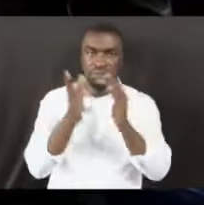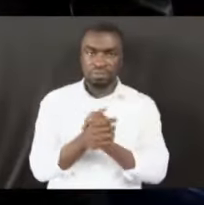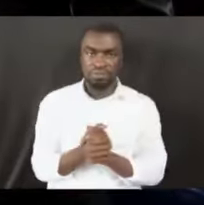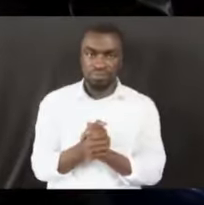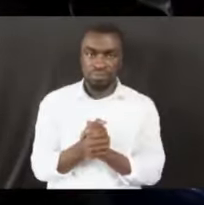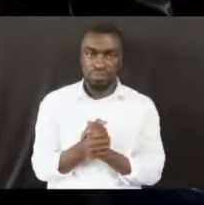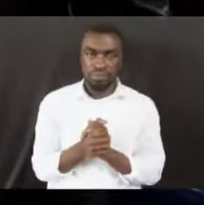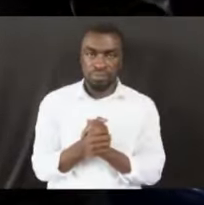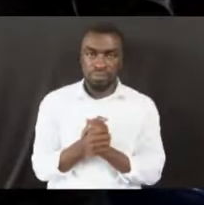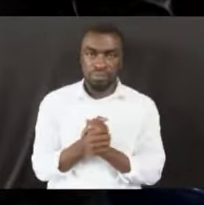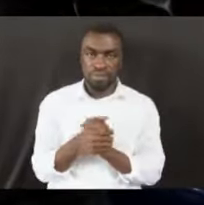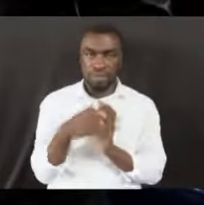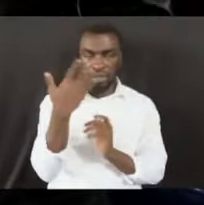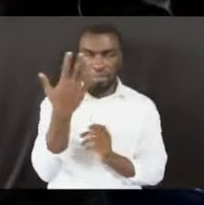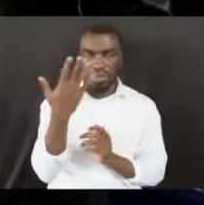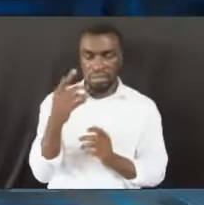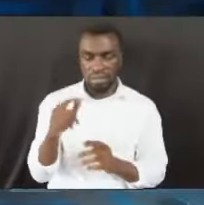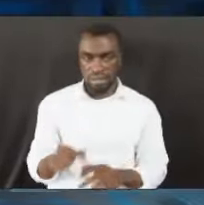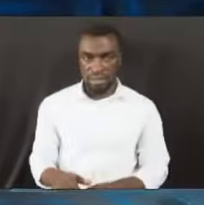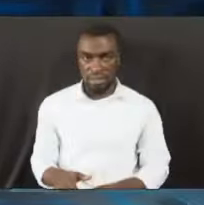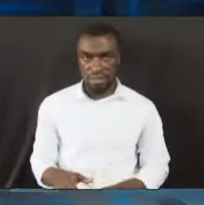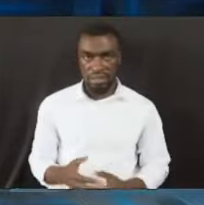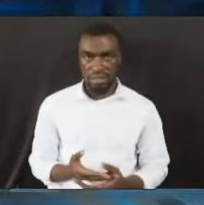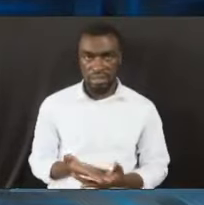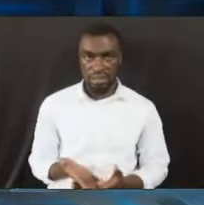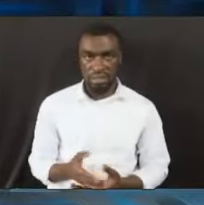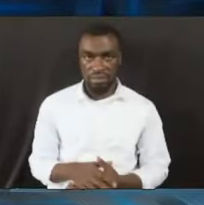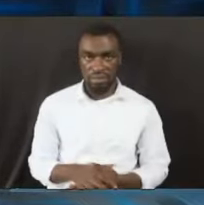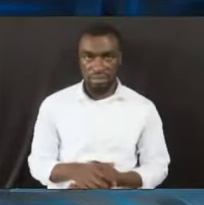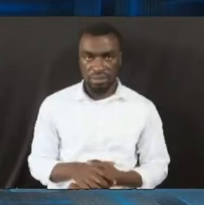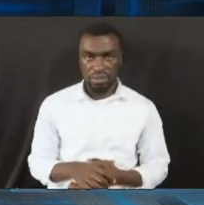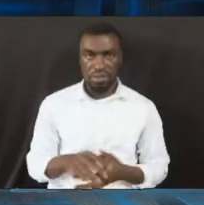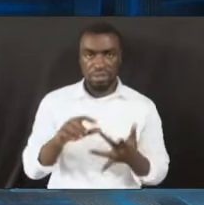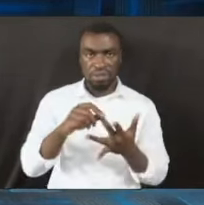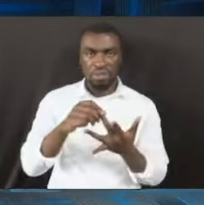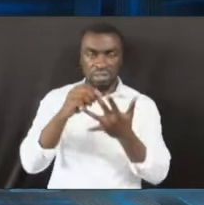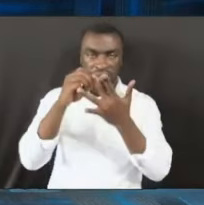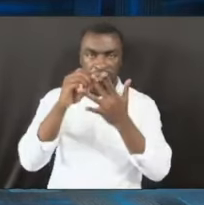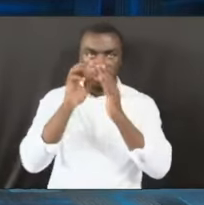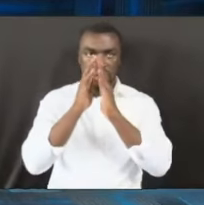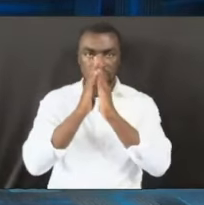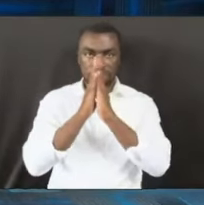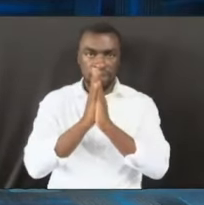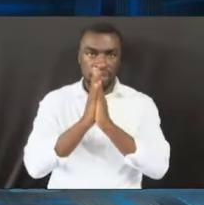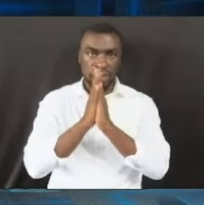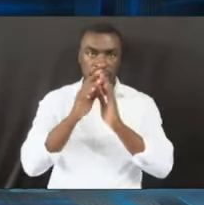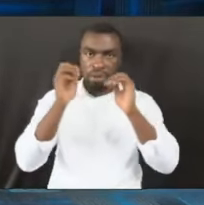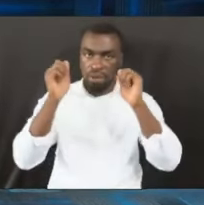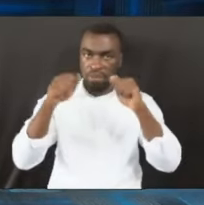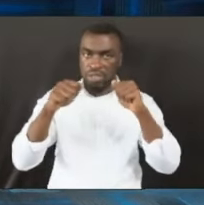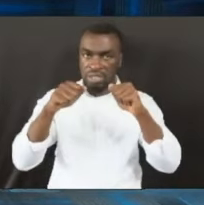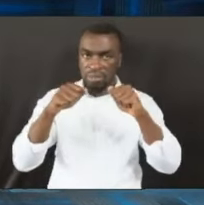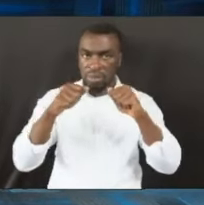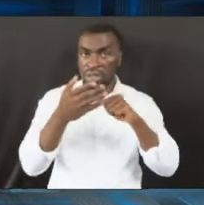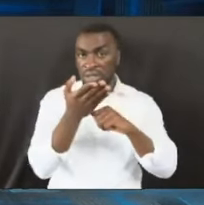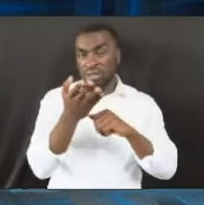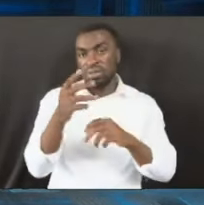Okay, hands down. I also want to do a very special prayer. It is possible that as you are standing